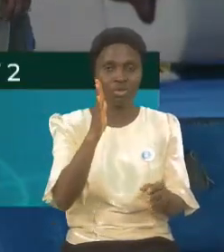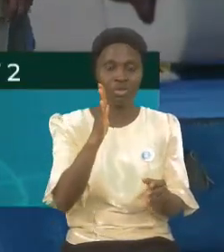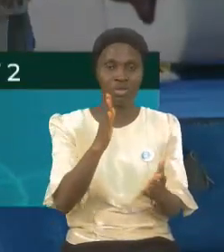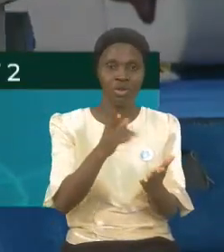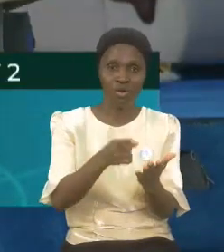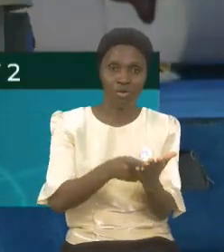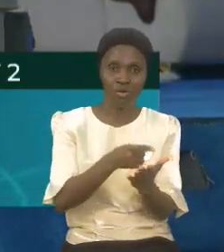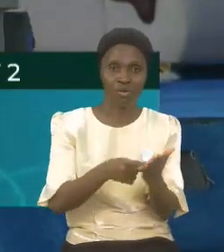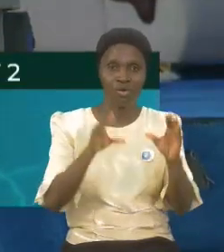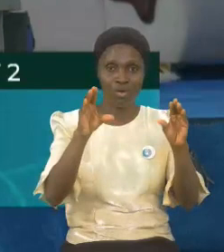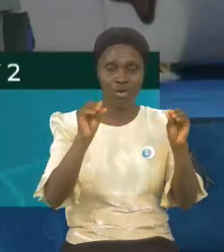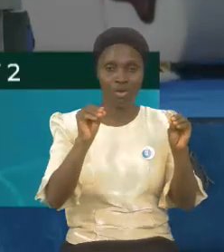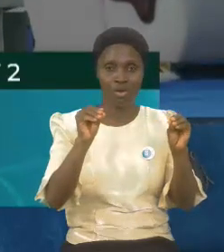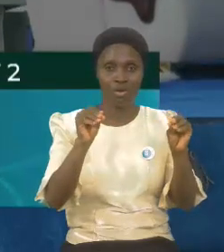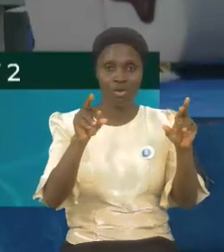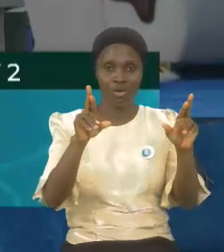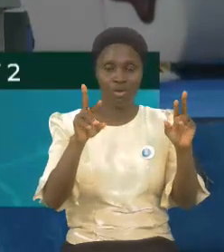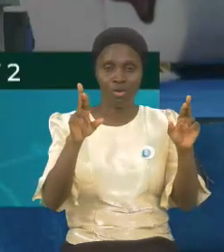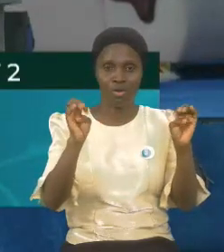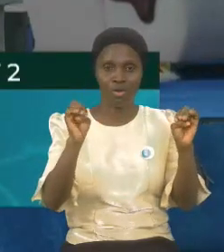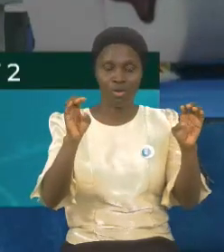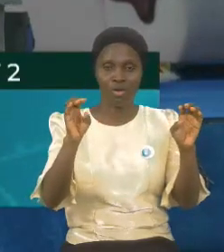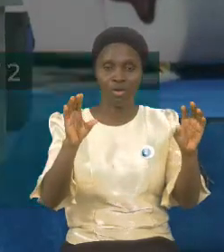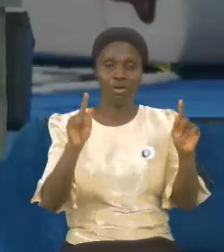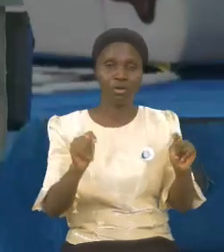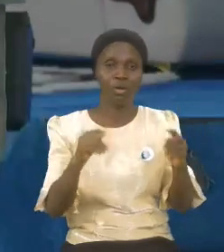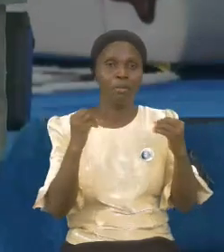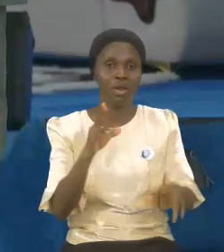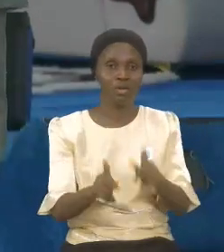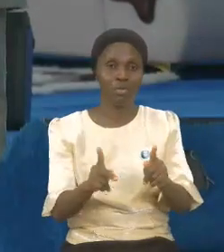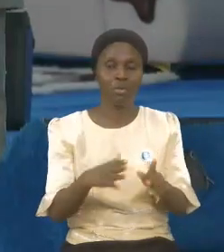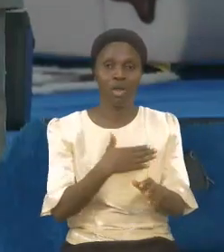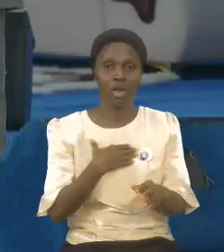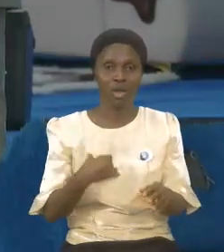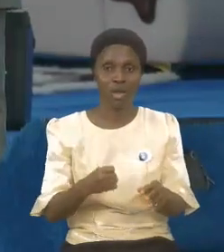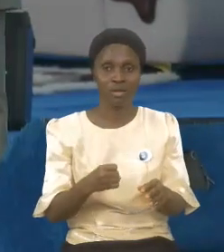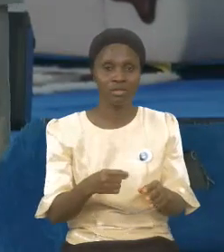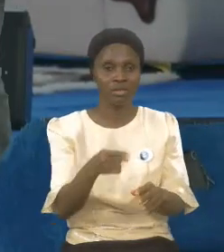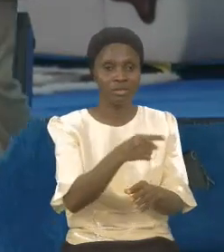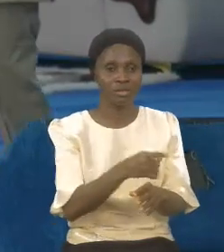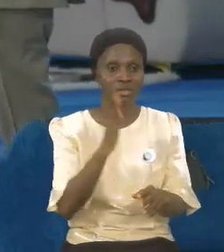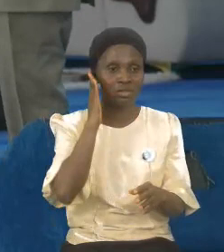people, and they shall beat their swords into plowshares,